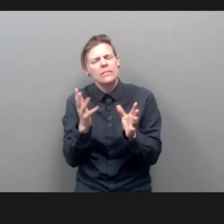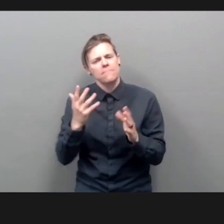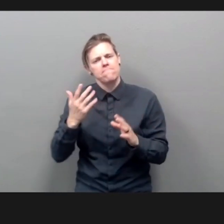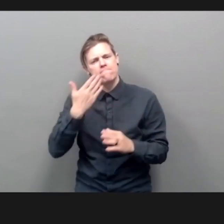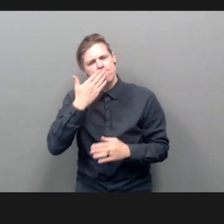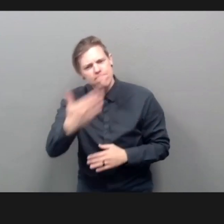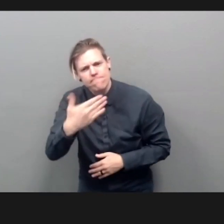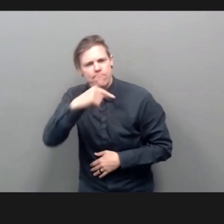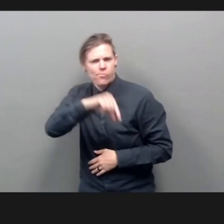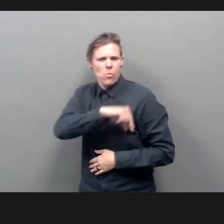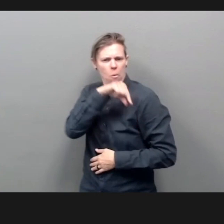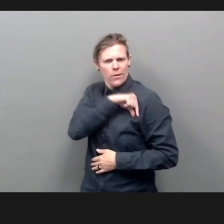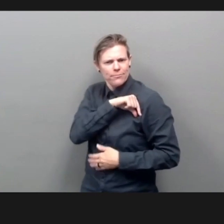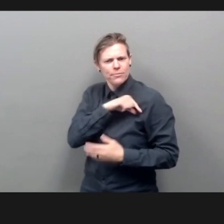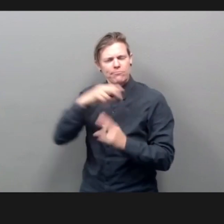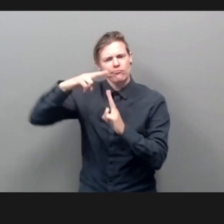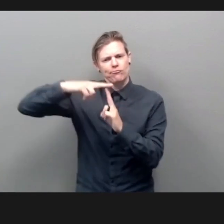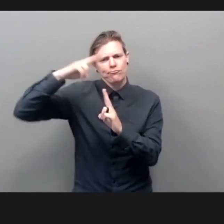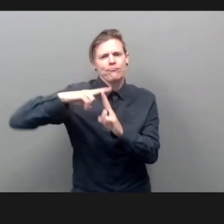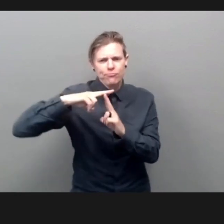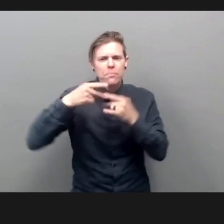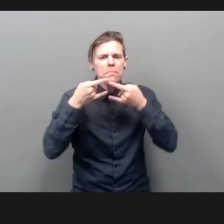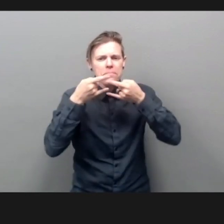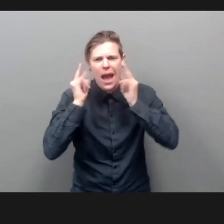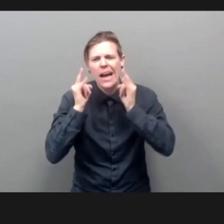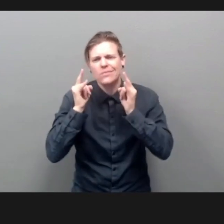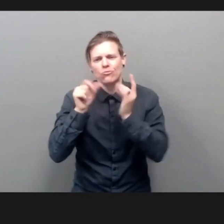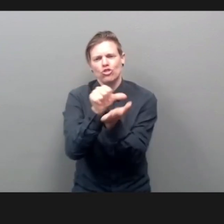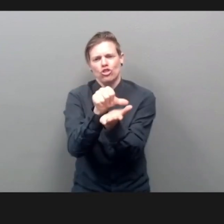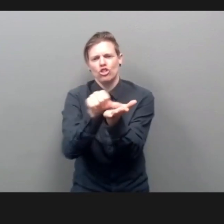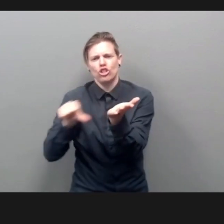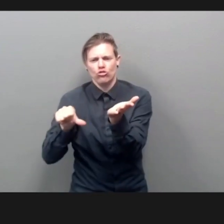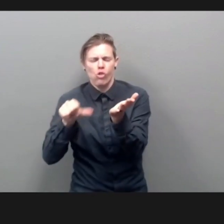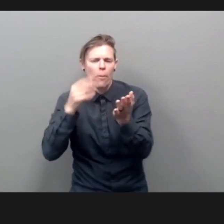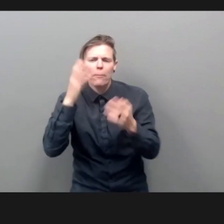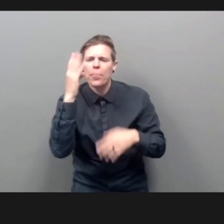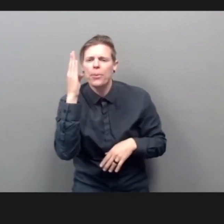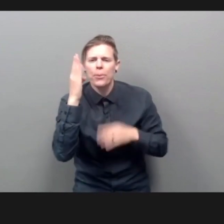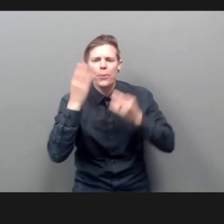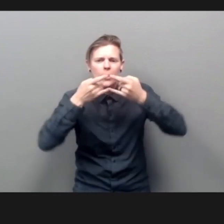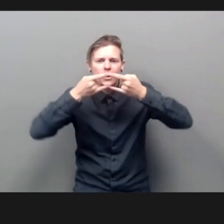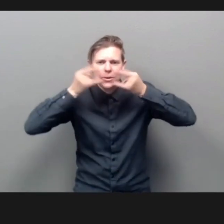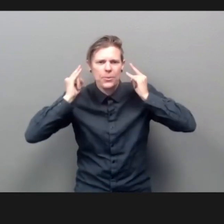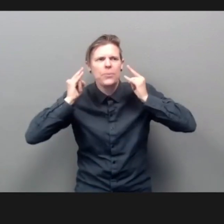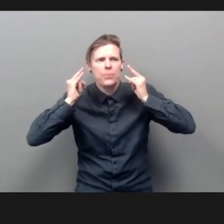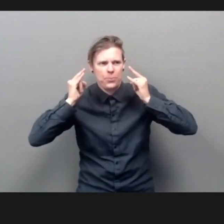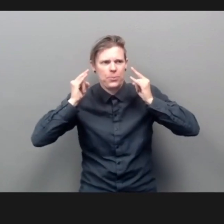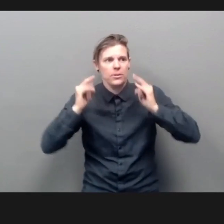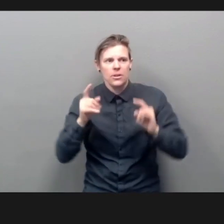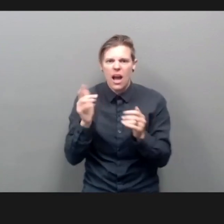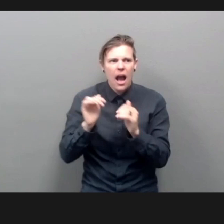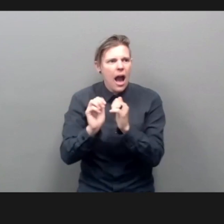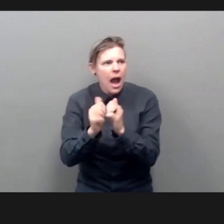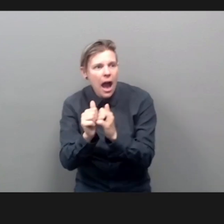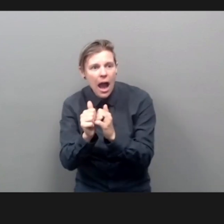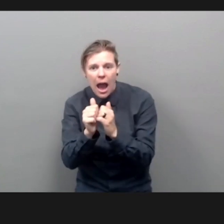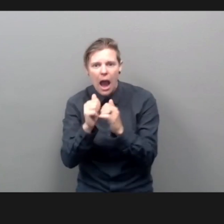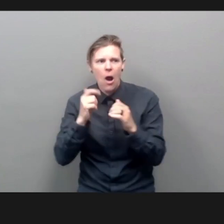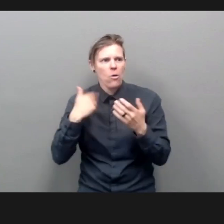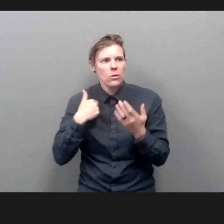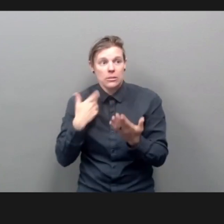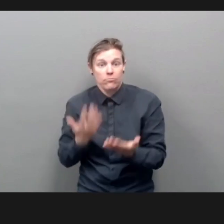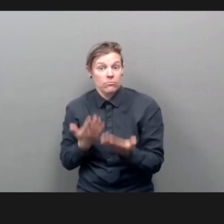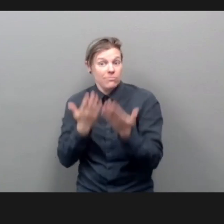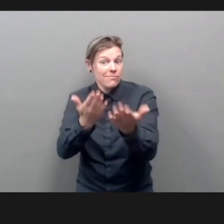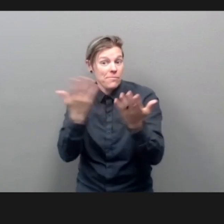provide better, cheaper, potentially even free access to those kinds of supplies so that all of us